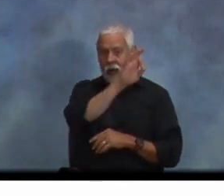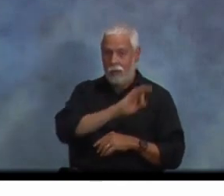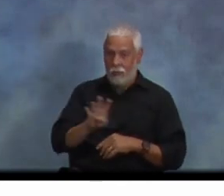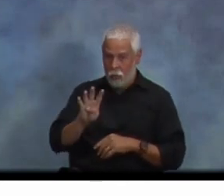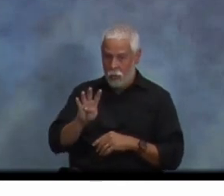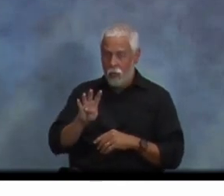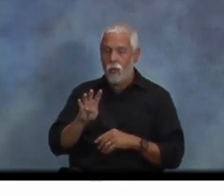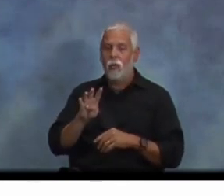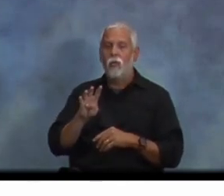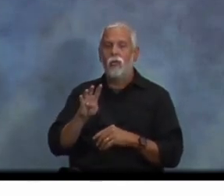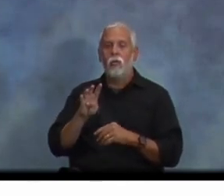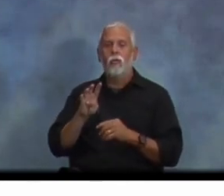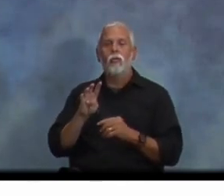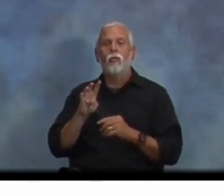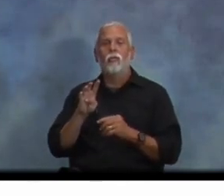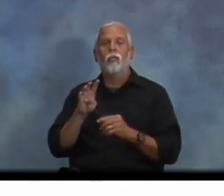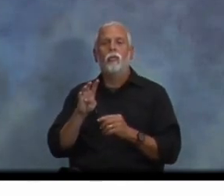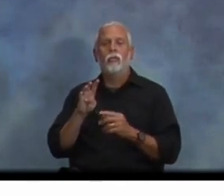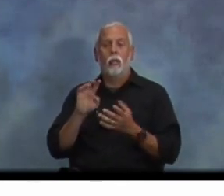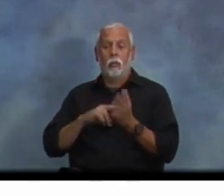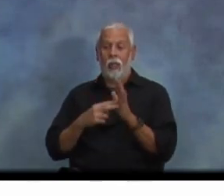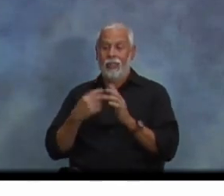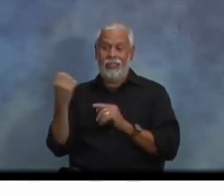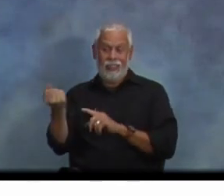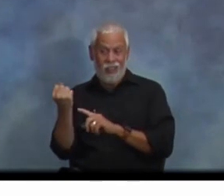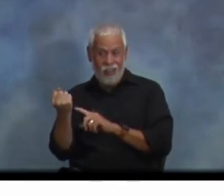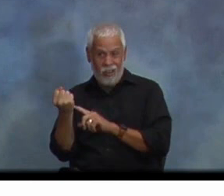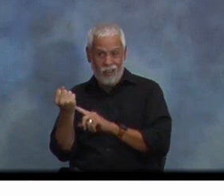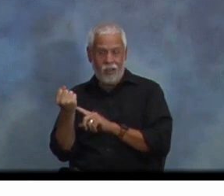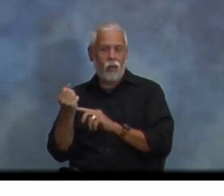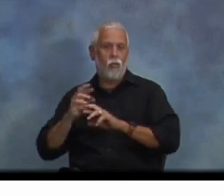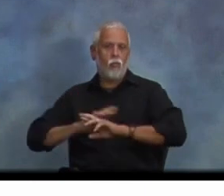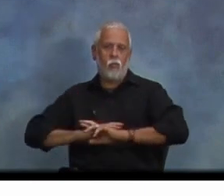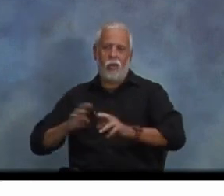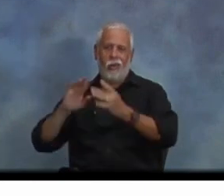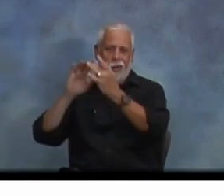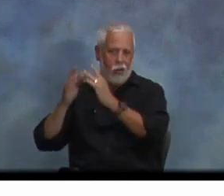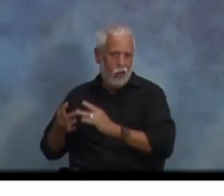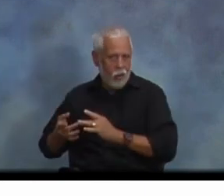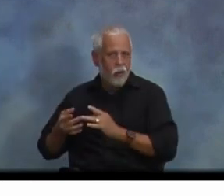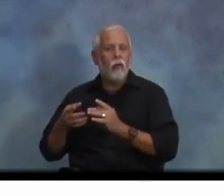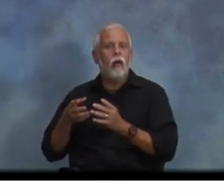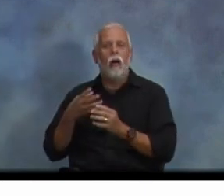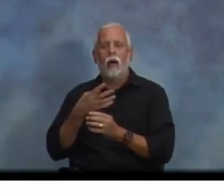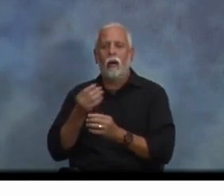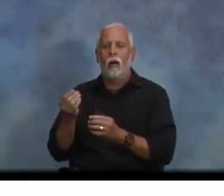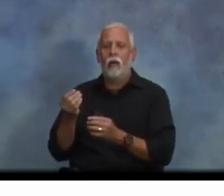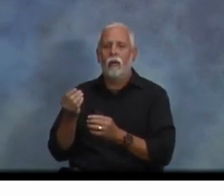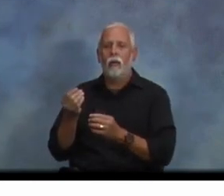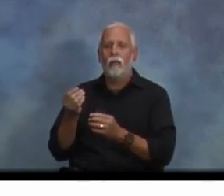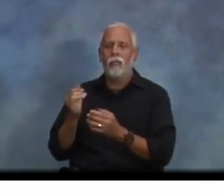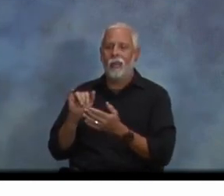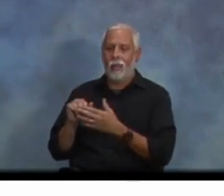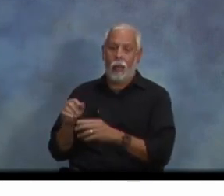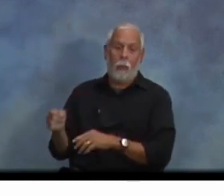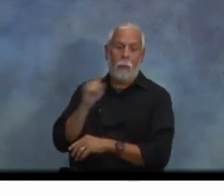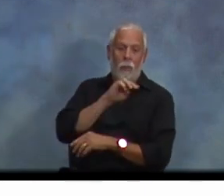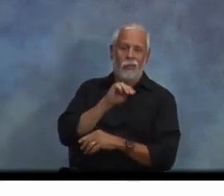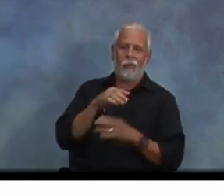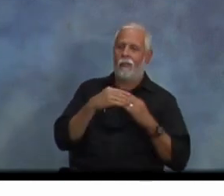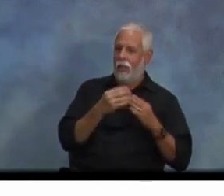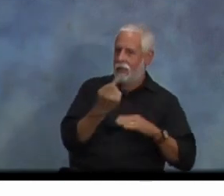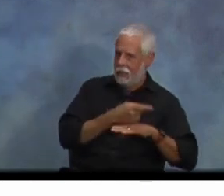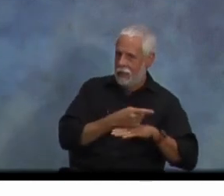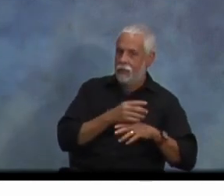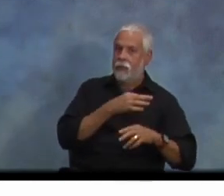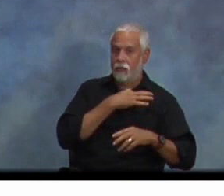4, which gives us Saturdays to be able to do outreach and allows us to have that Monday as a flex day and